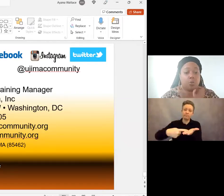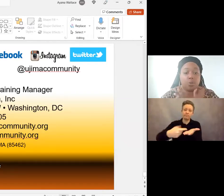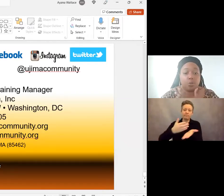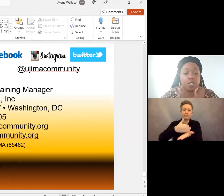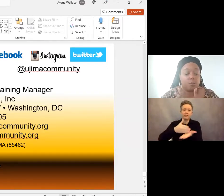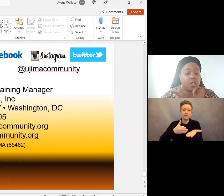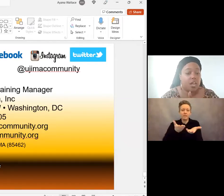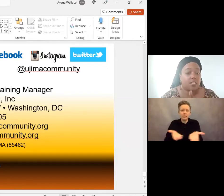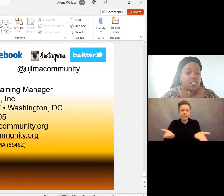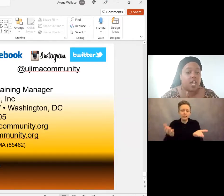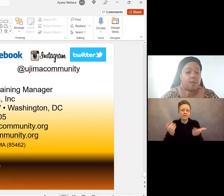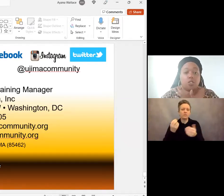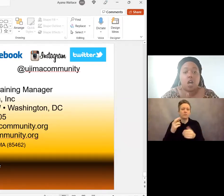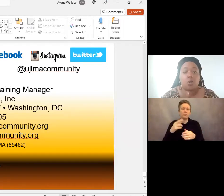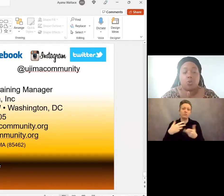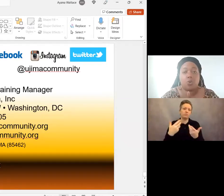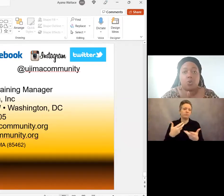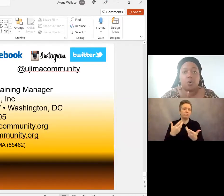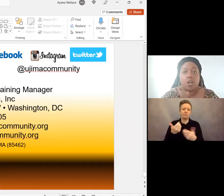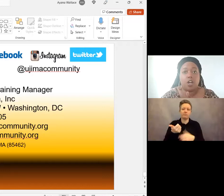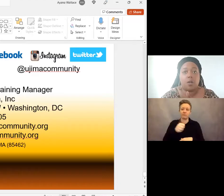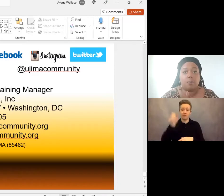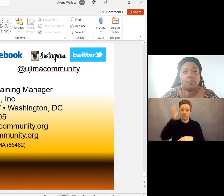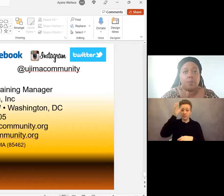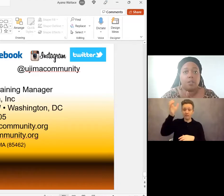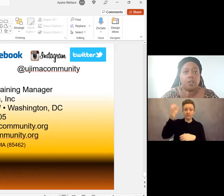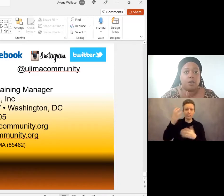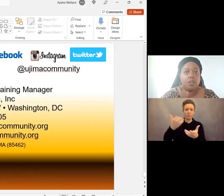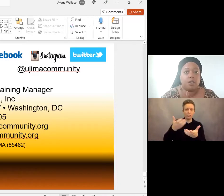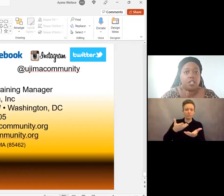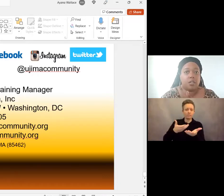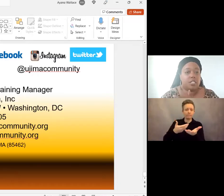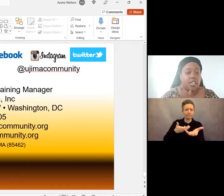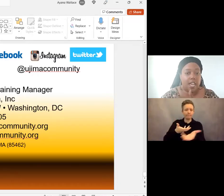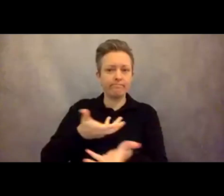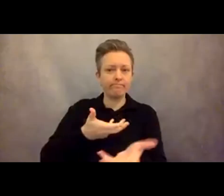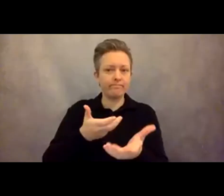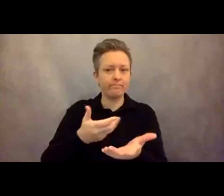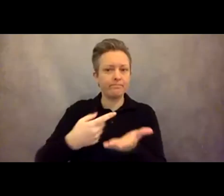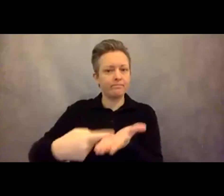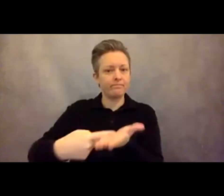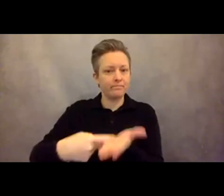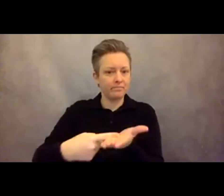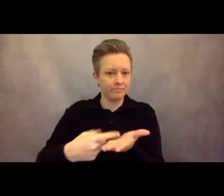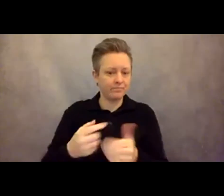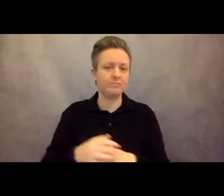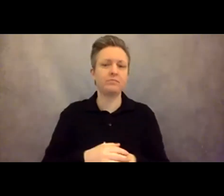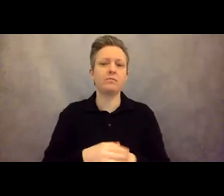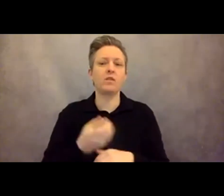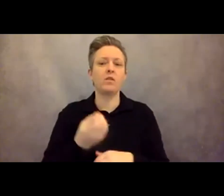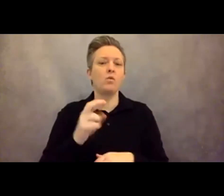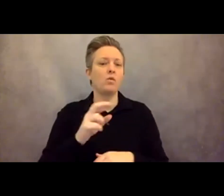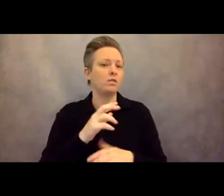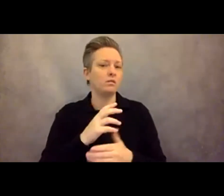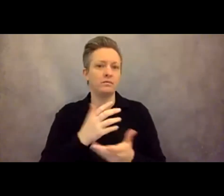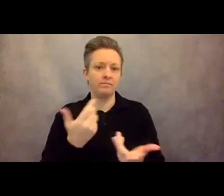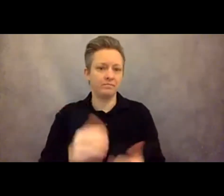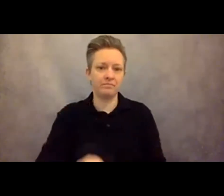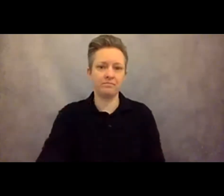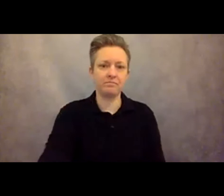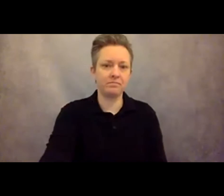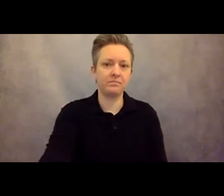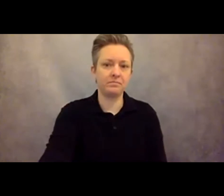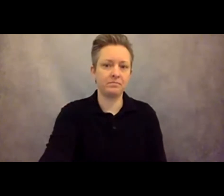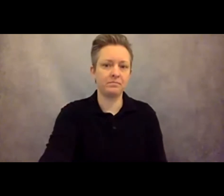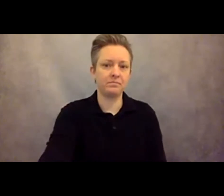just talk through some concepts or talk through some TA, I can do that, or I will support you or